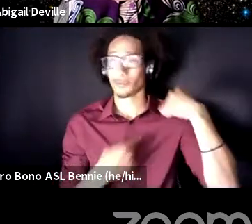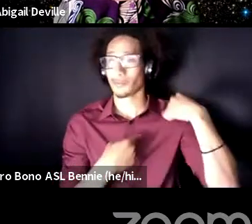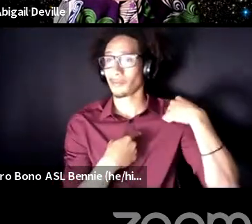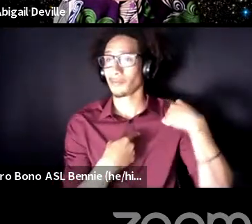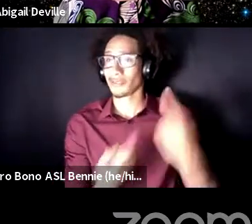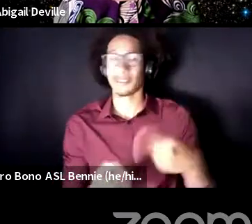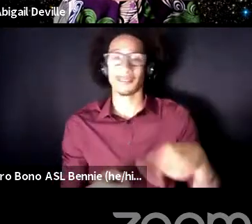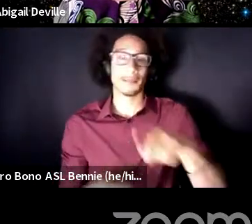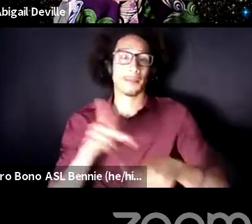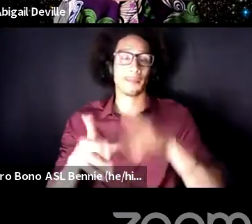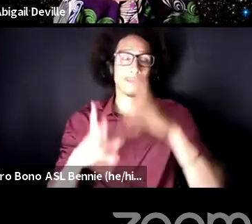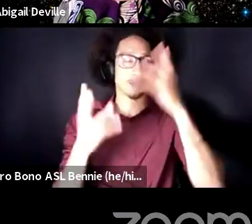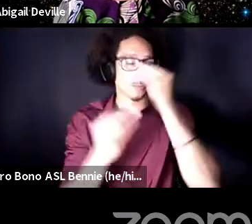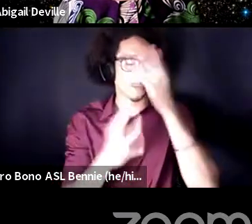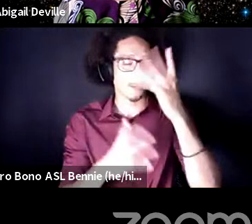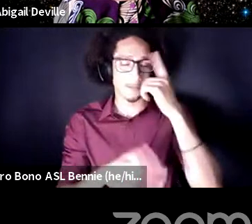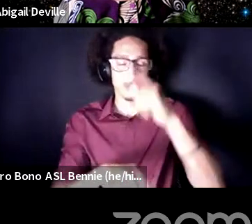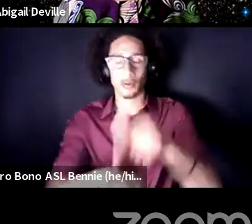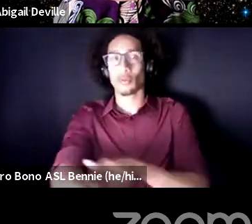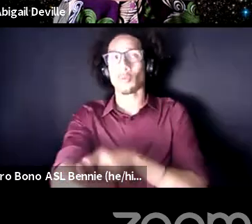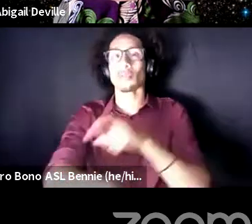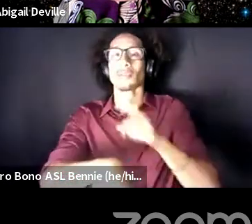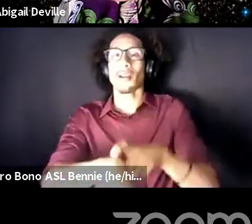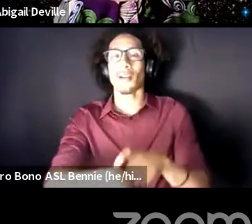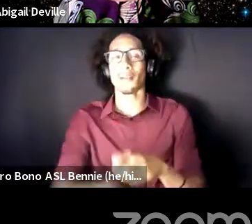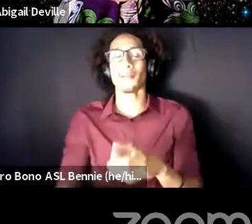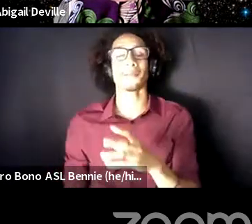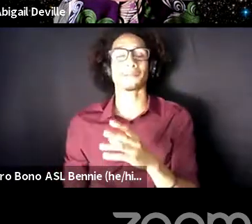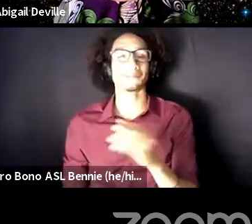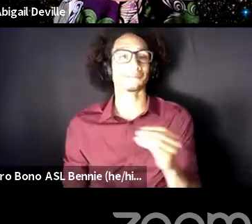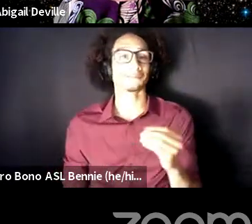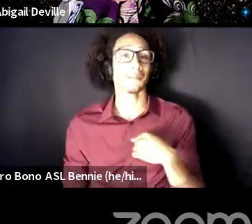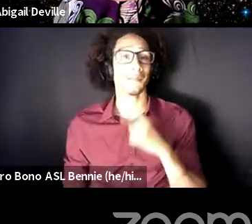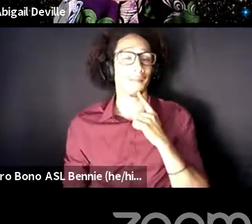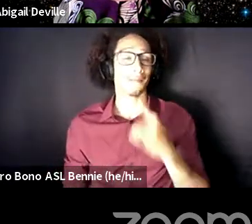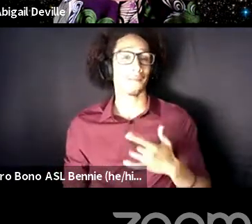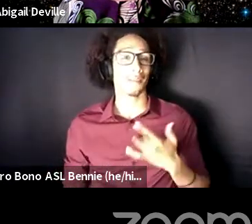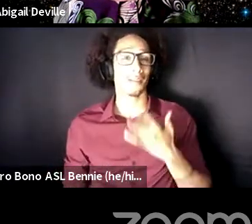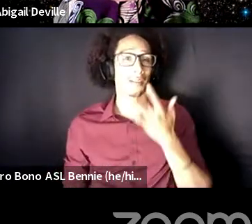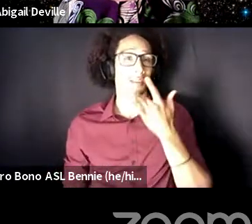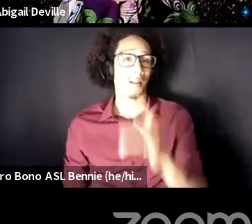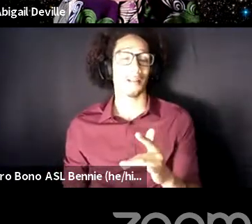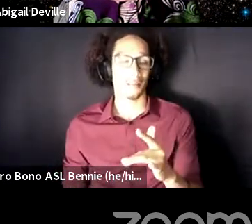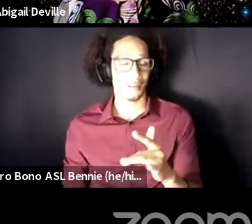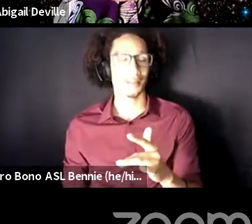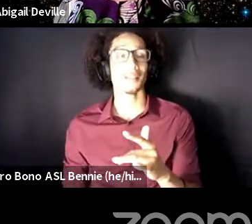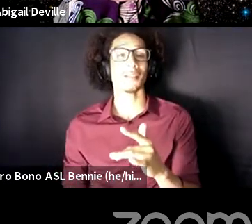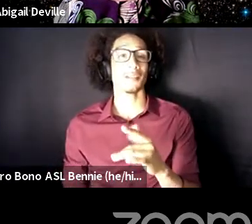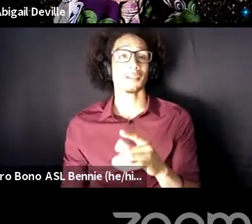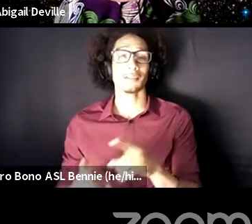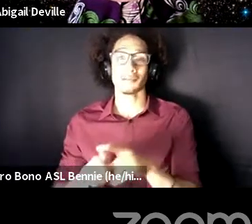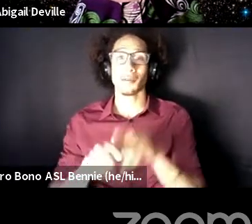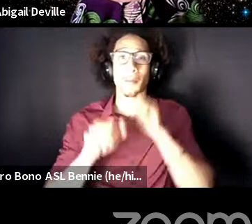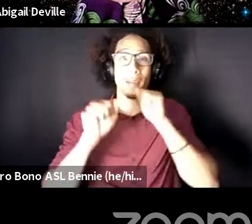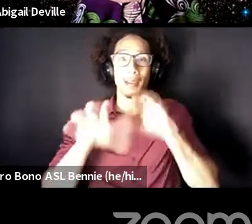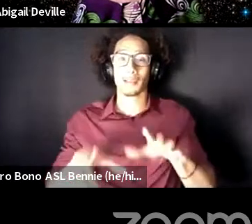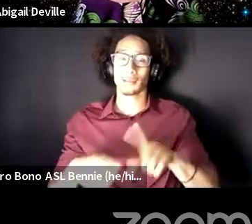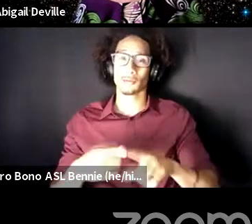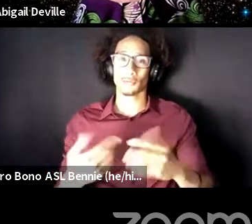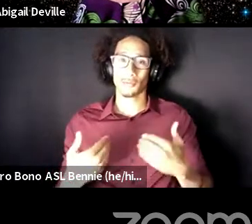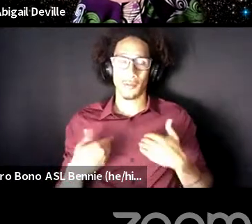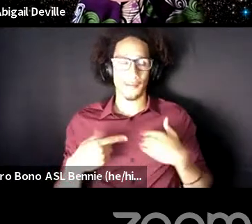always amazing, and I feel very lucky and blessed to be able to have these conversations.